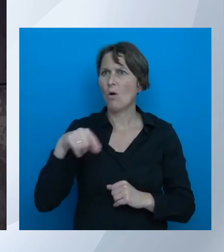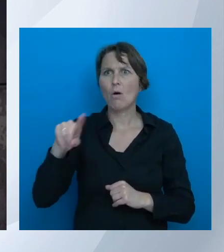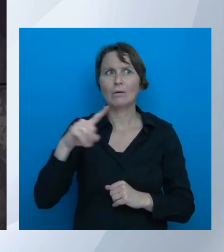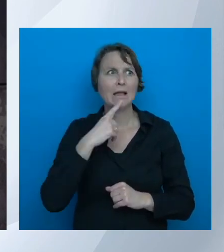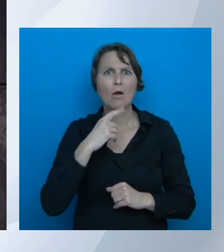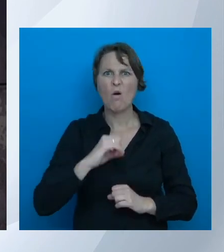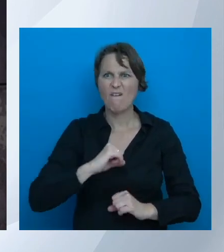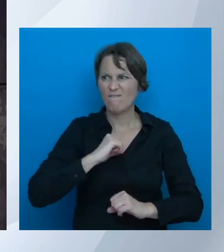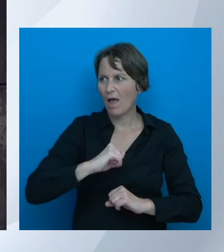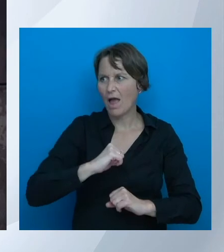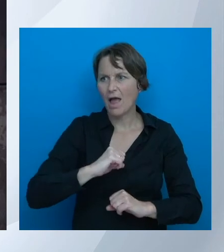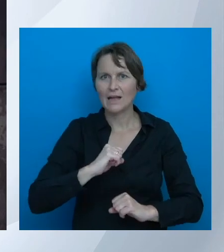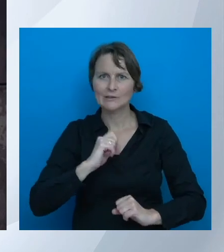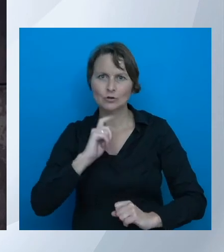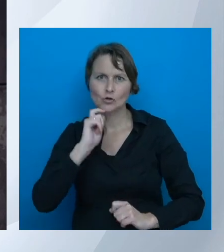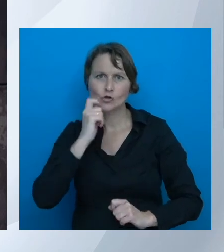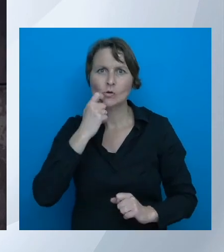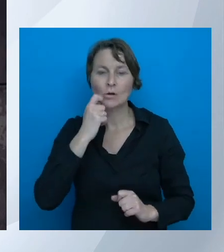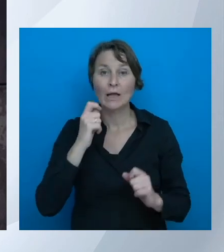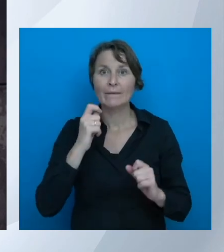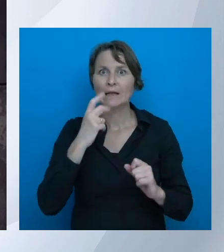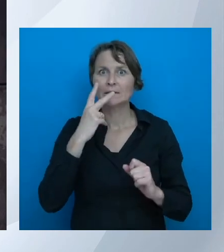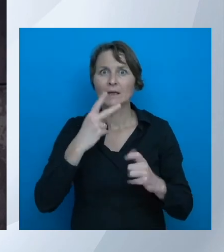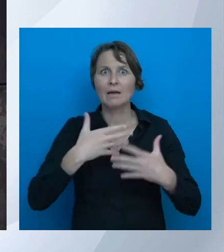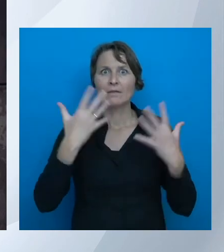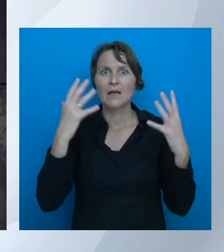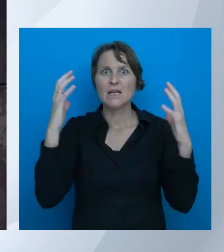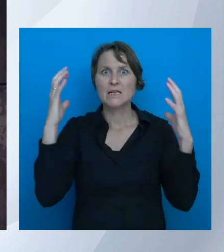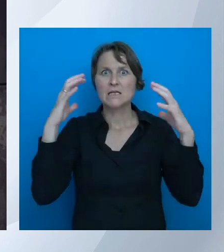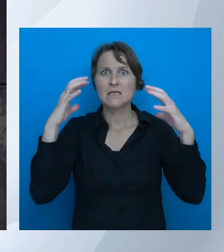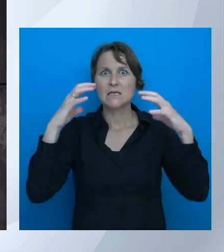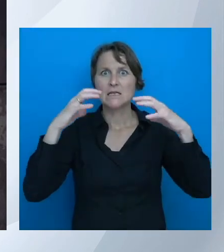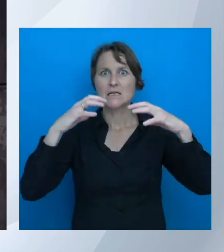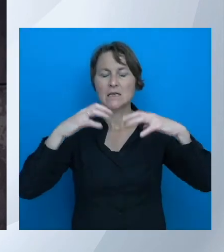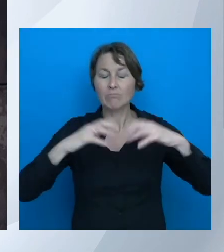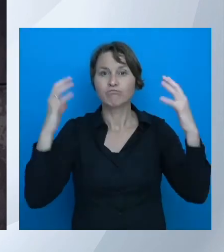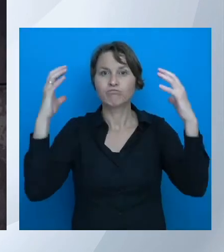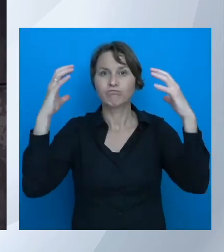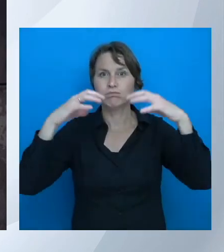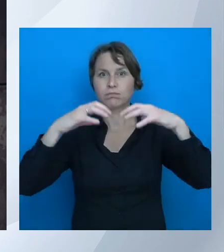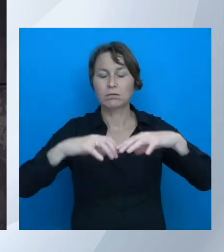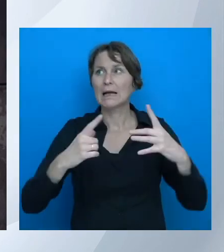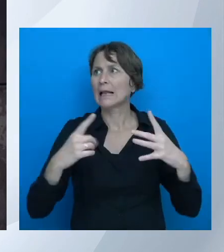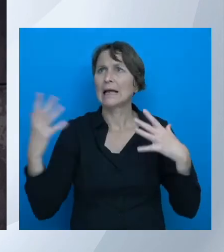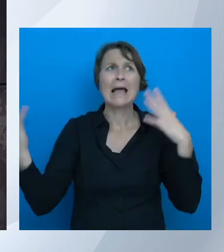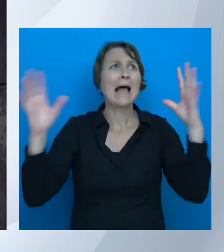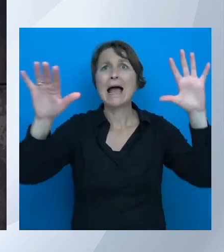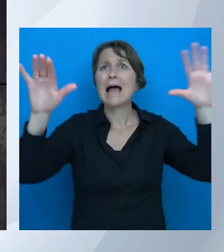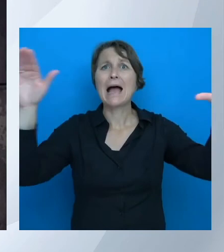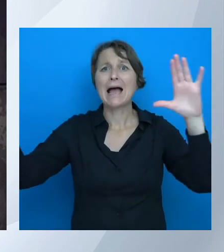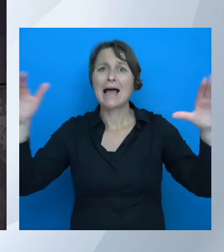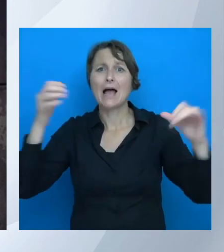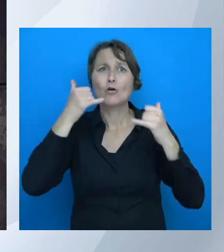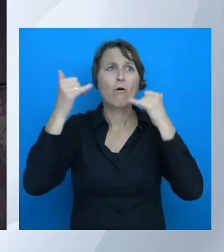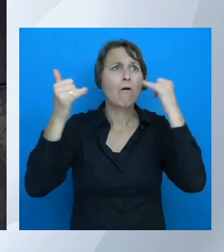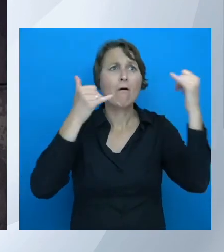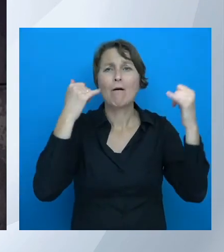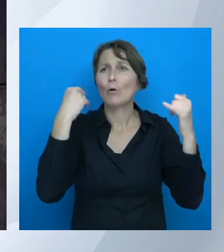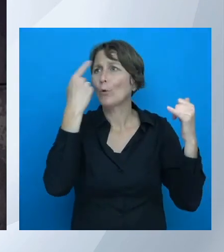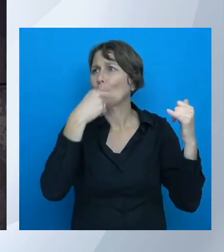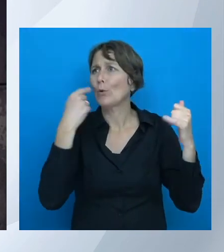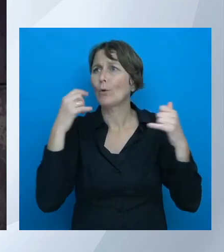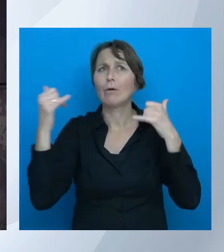and then things start to break down, and no one knows who to call, right? So yeah, exactly. Classic. And having